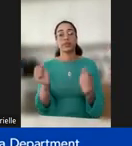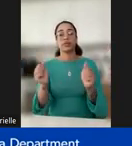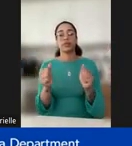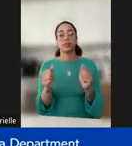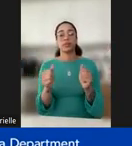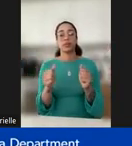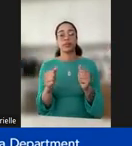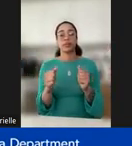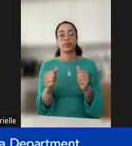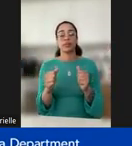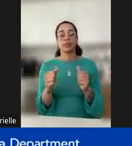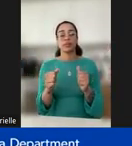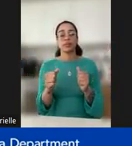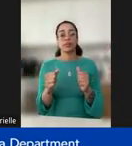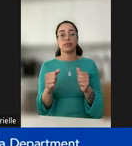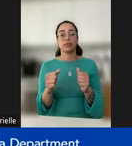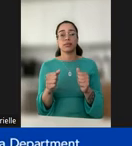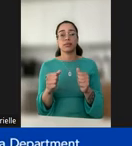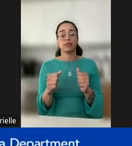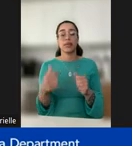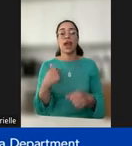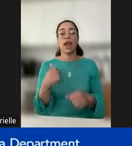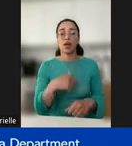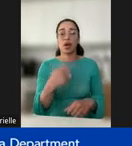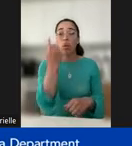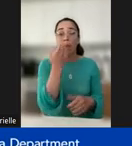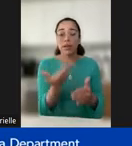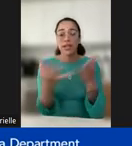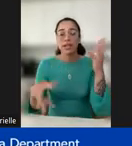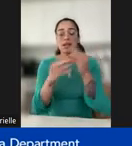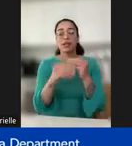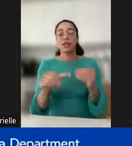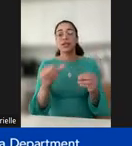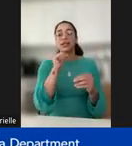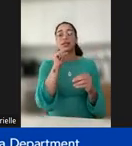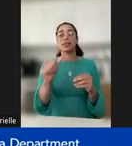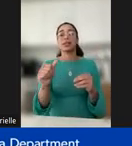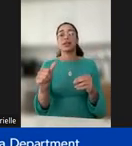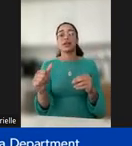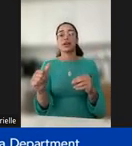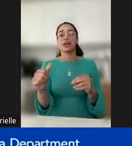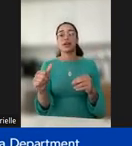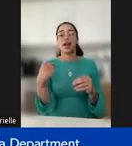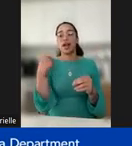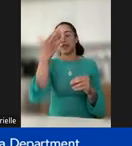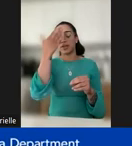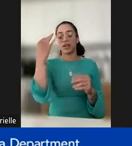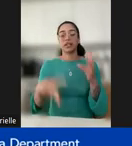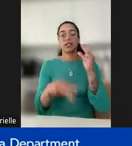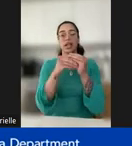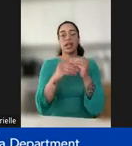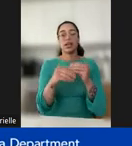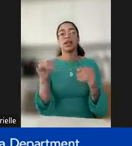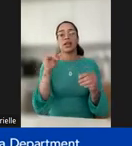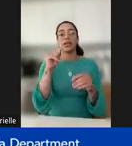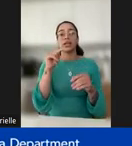Marina, I'm sorry, there was one more not minor item I wanted to mention and I failed to do because it is on the